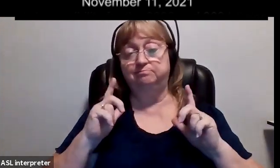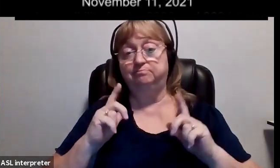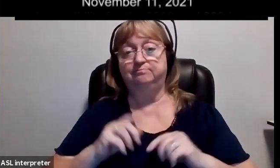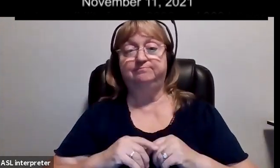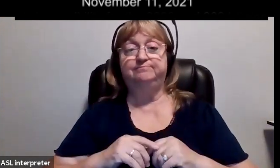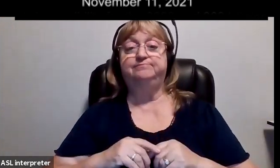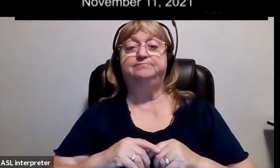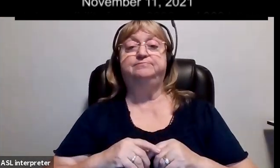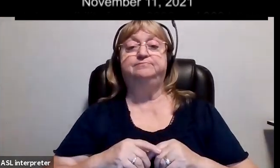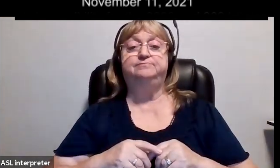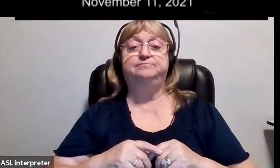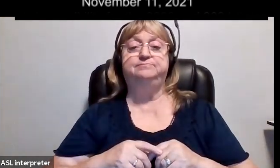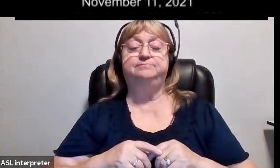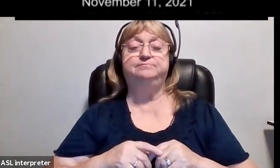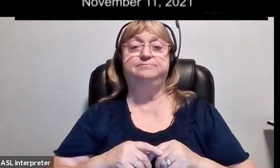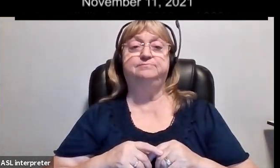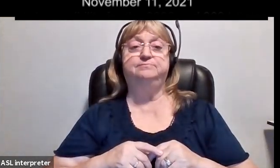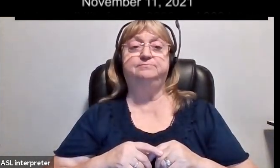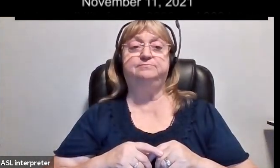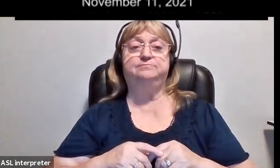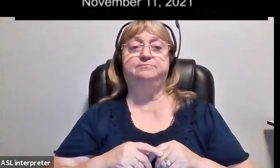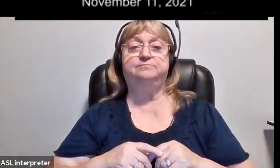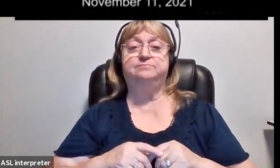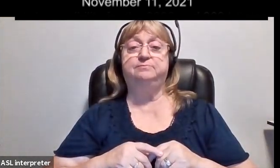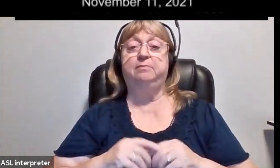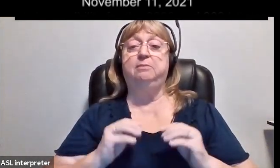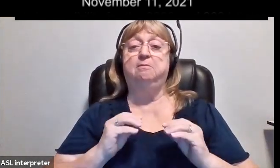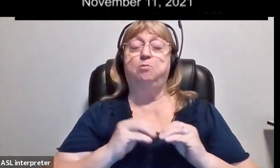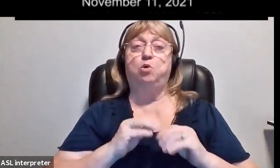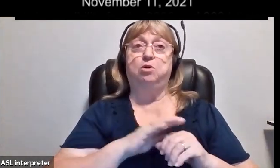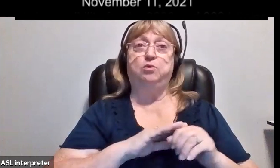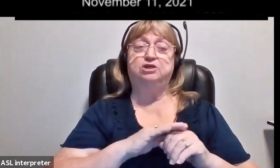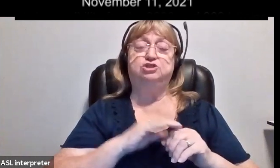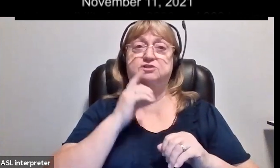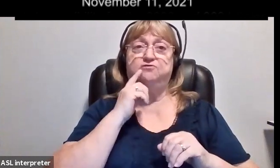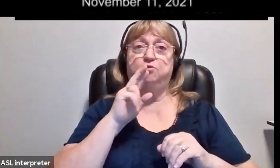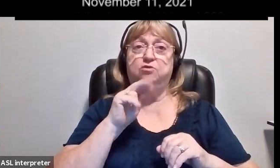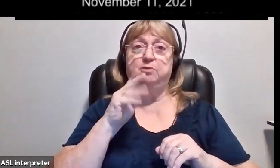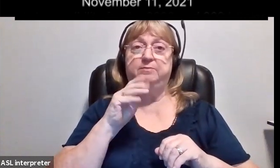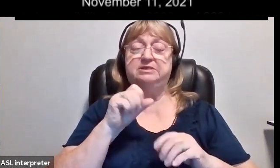More locations of the ribbons in PowerPoints.